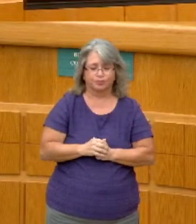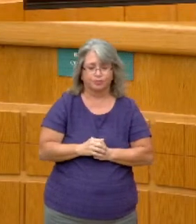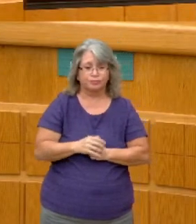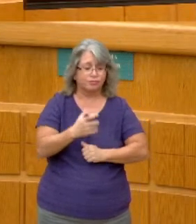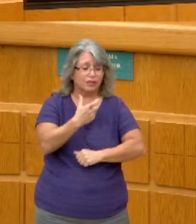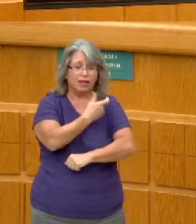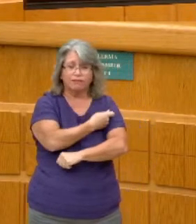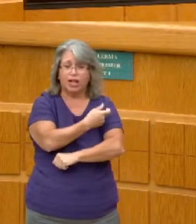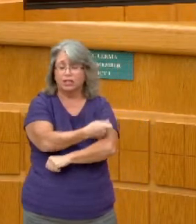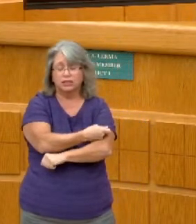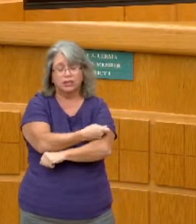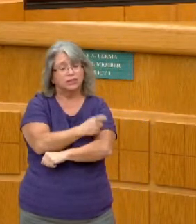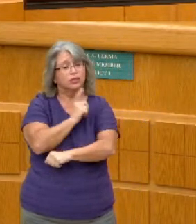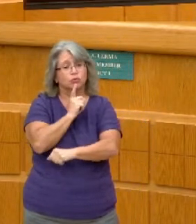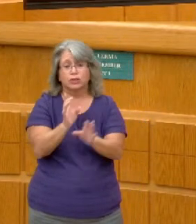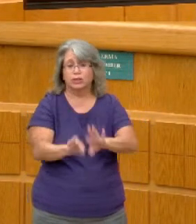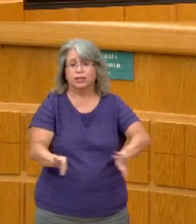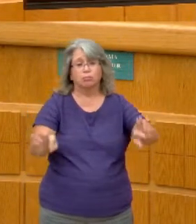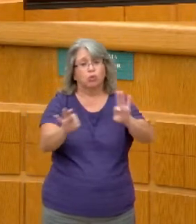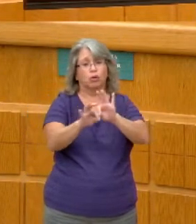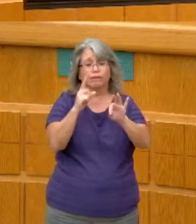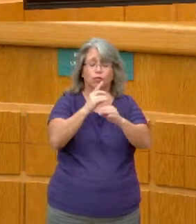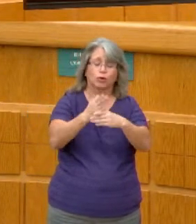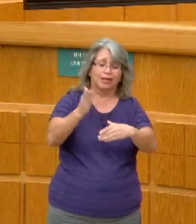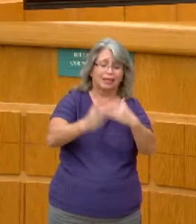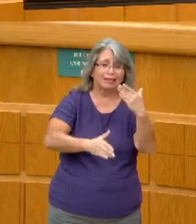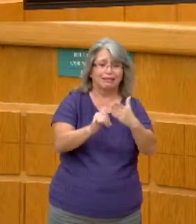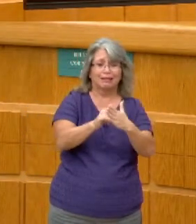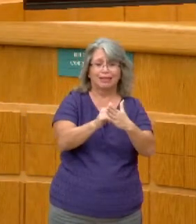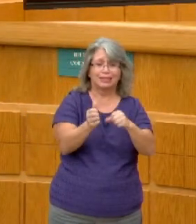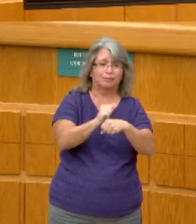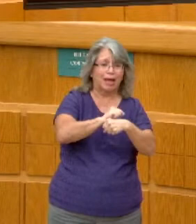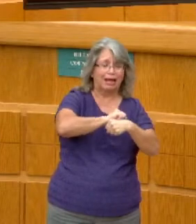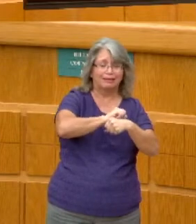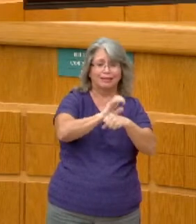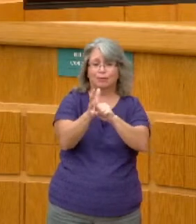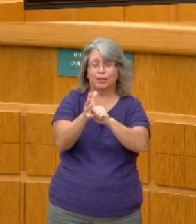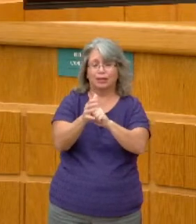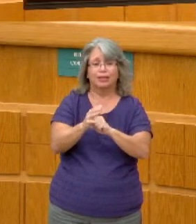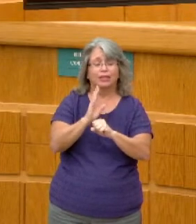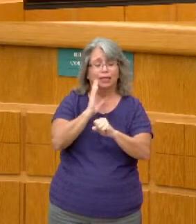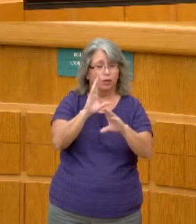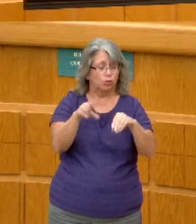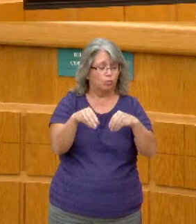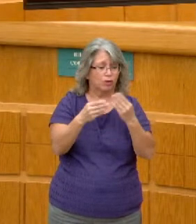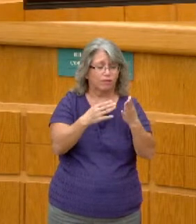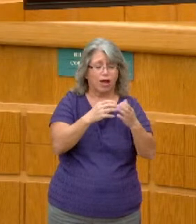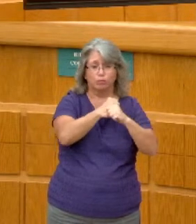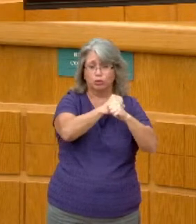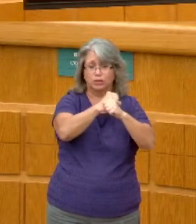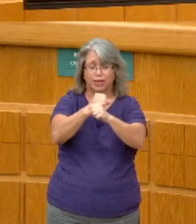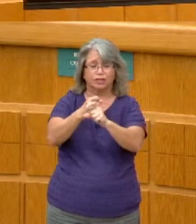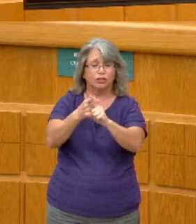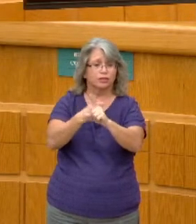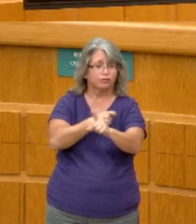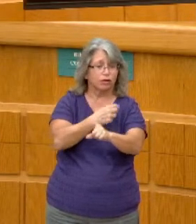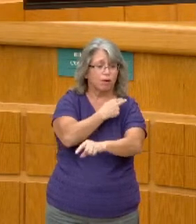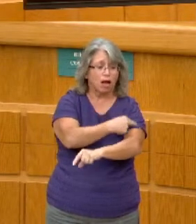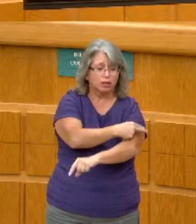pandemic. Vaccines continue to provide robust protection against hospitalizations and deaths, even after the